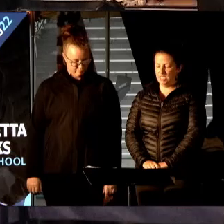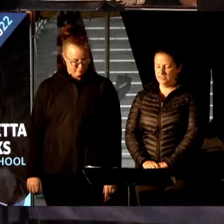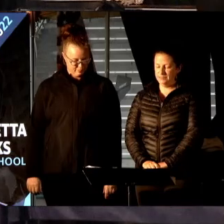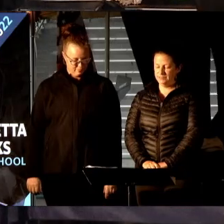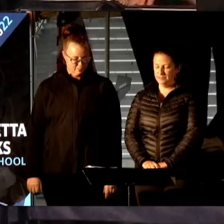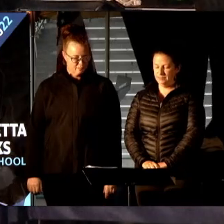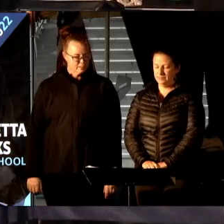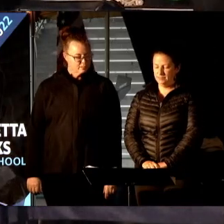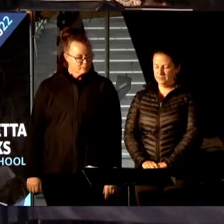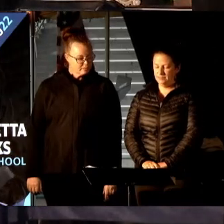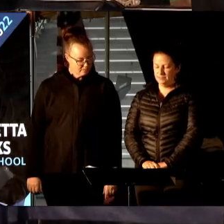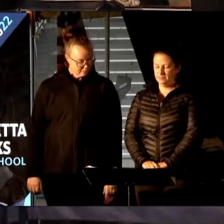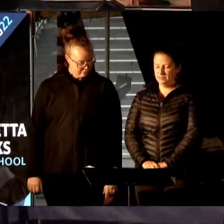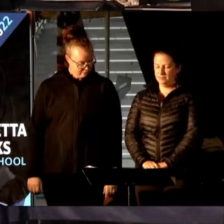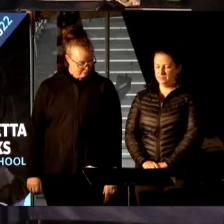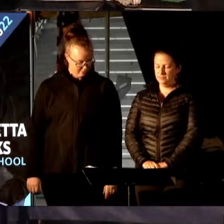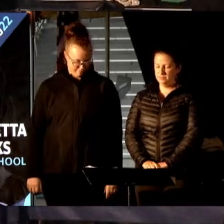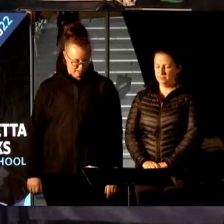Janet.